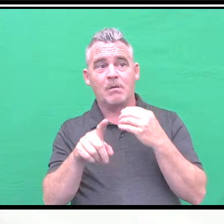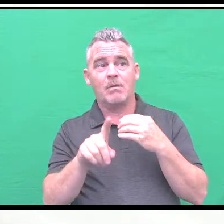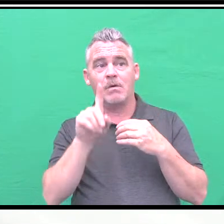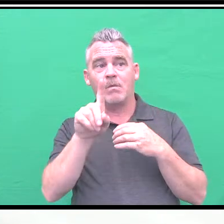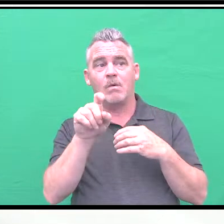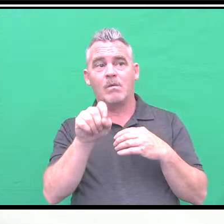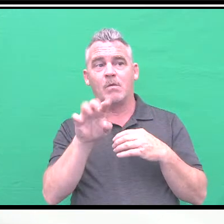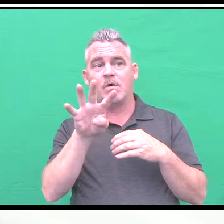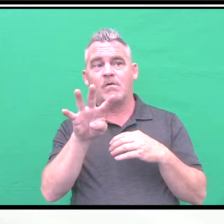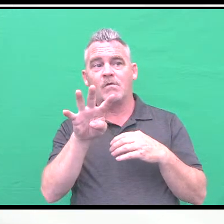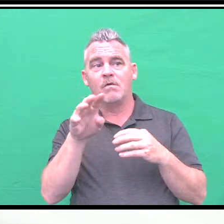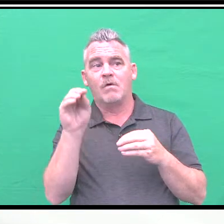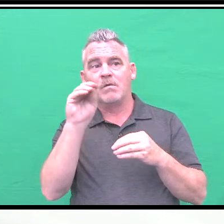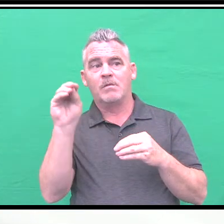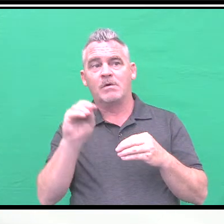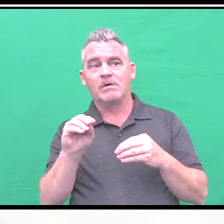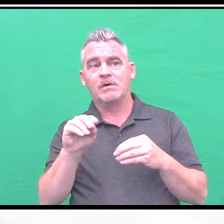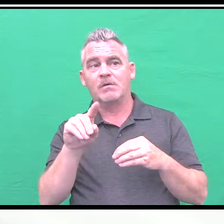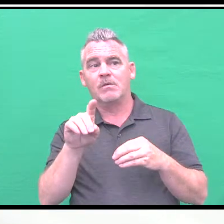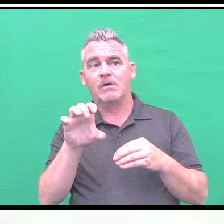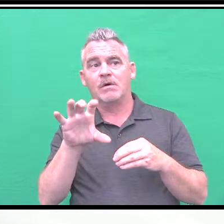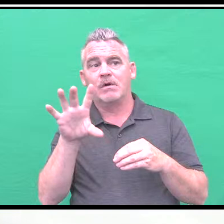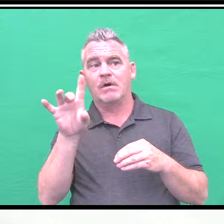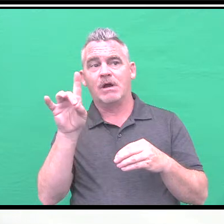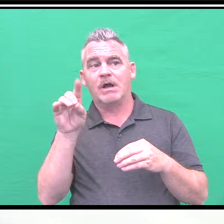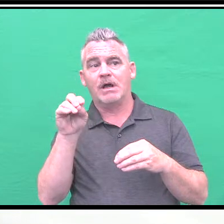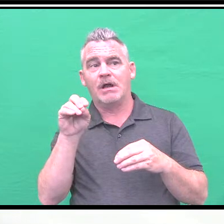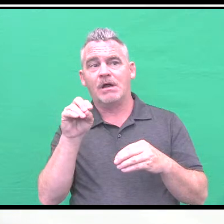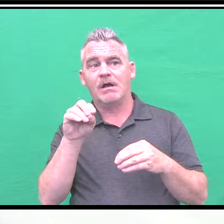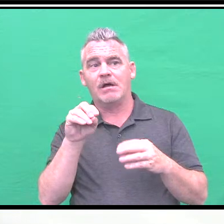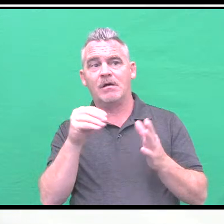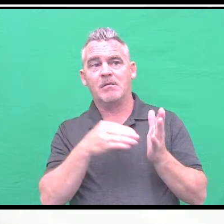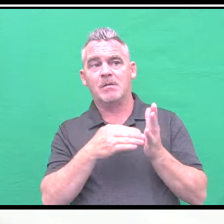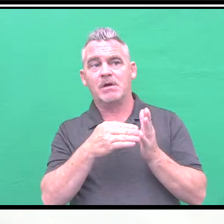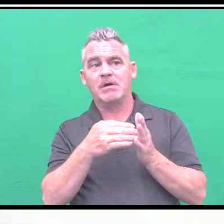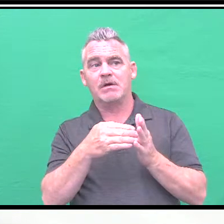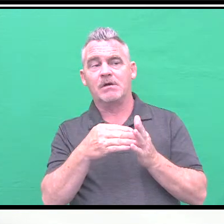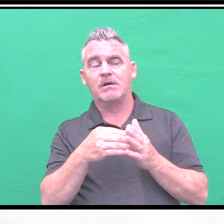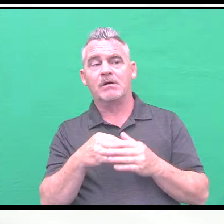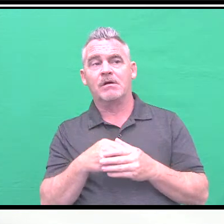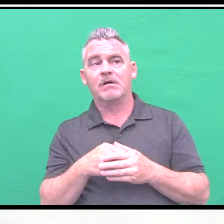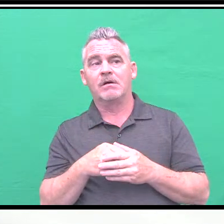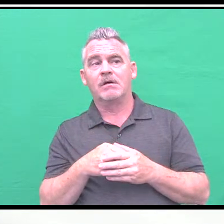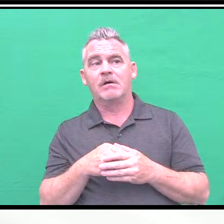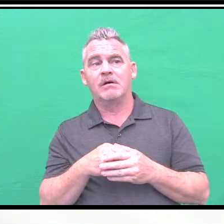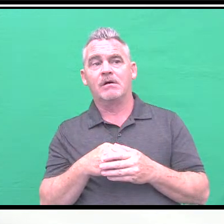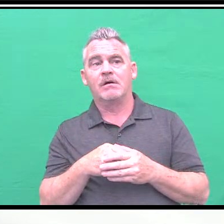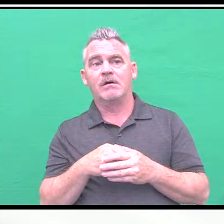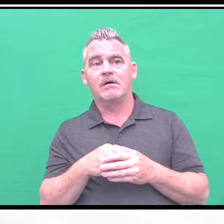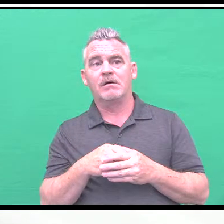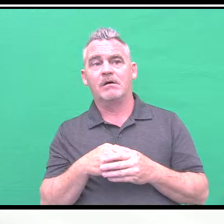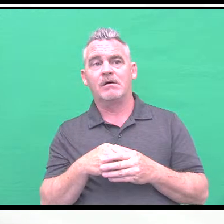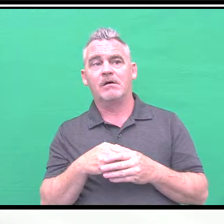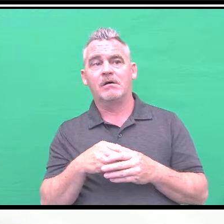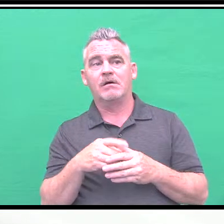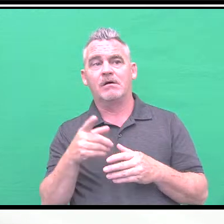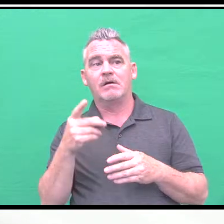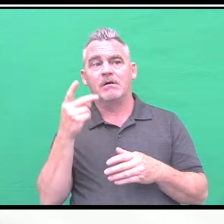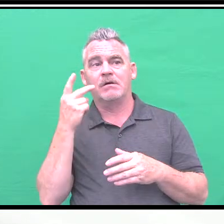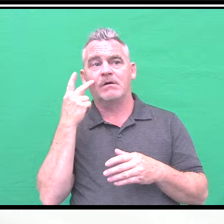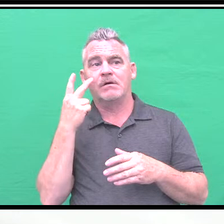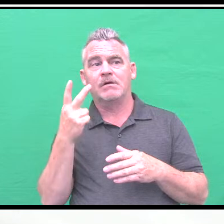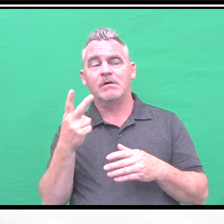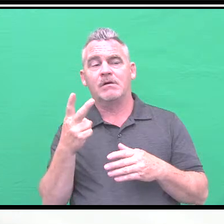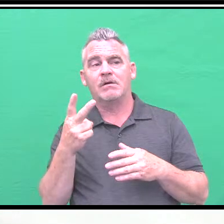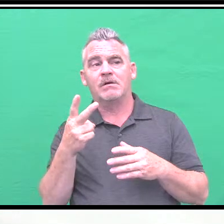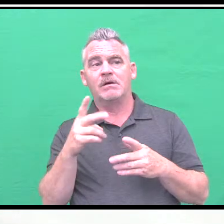1.4%, which was $185 million, over $185 million. You will, though, see a slight decrease for this next coming